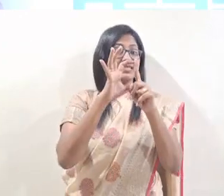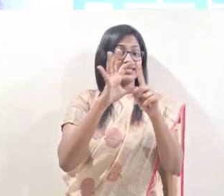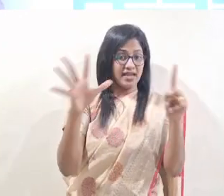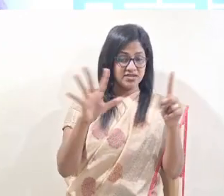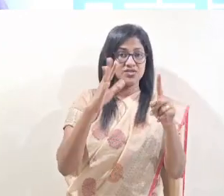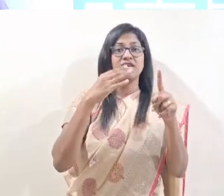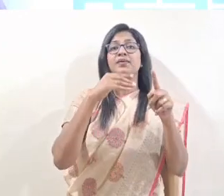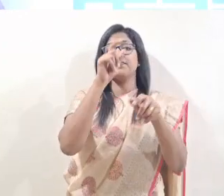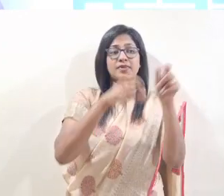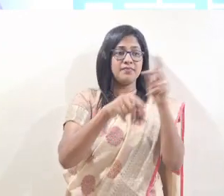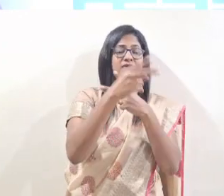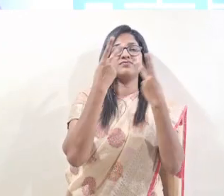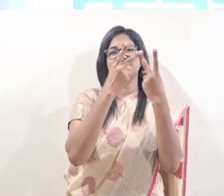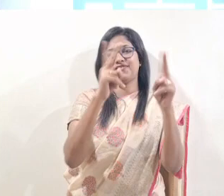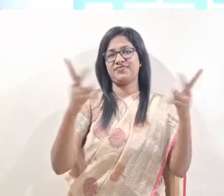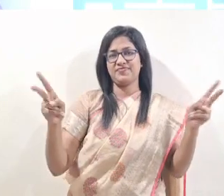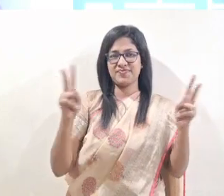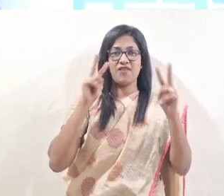for different people.